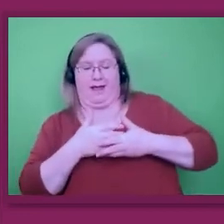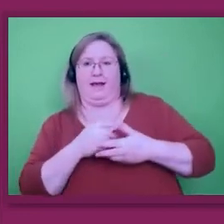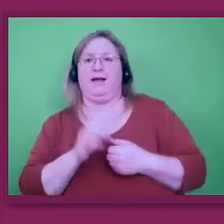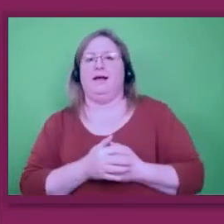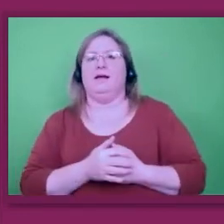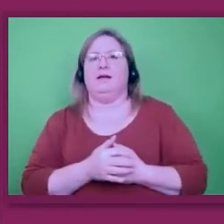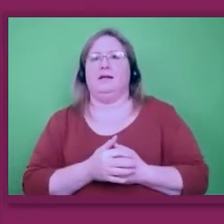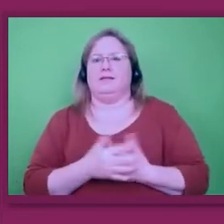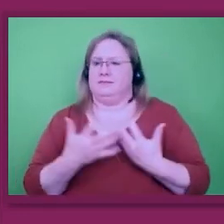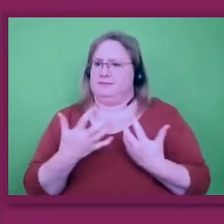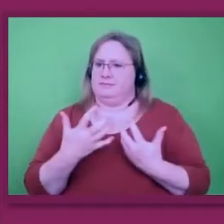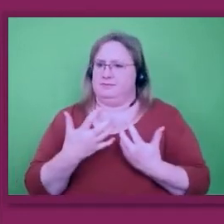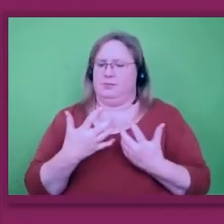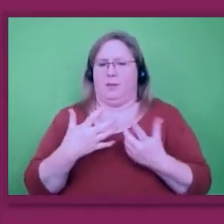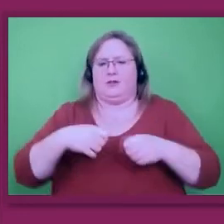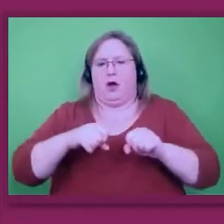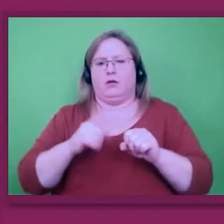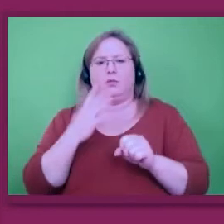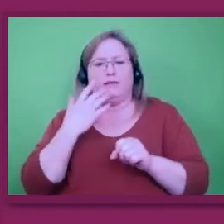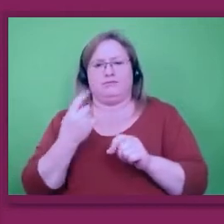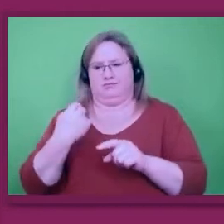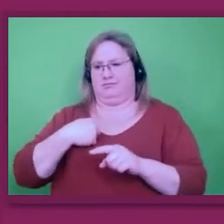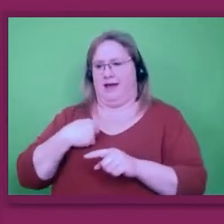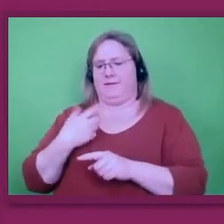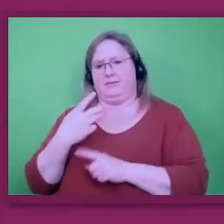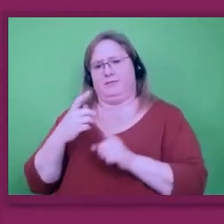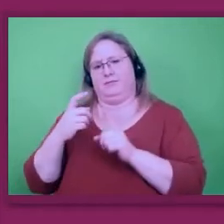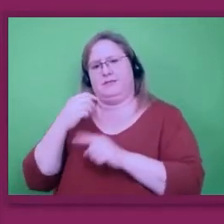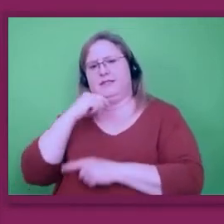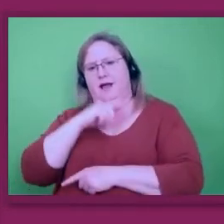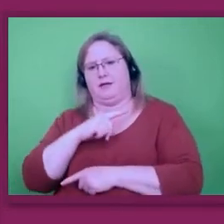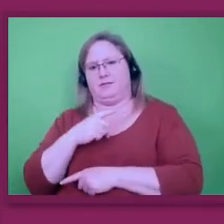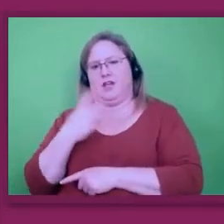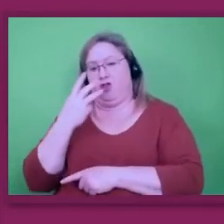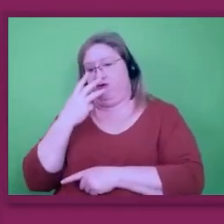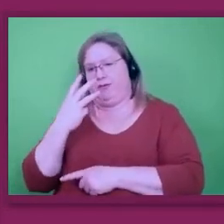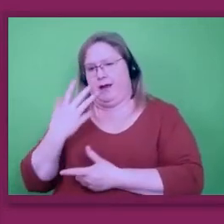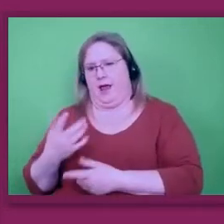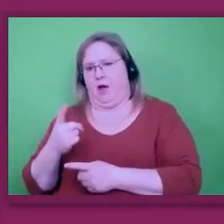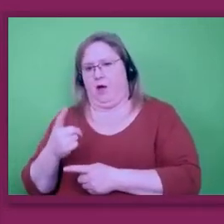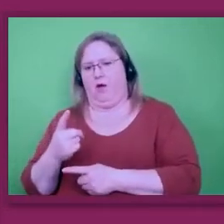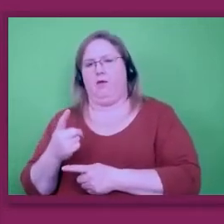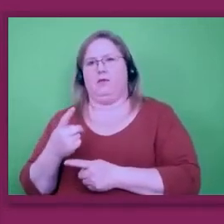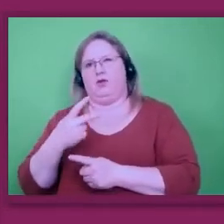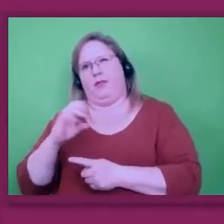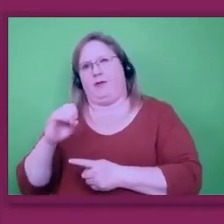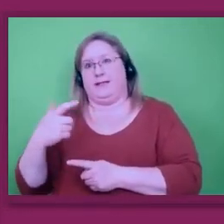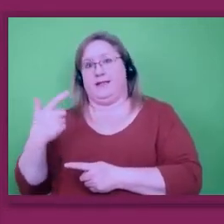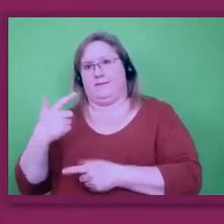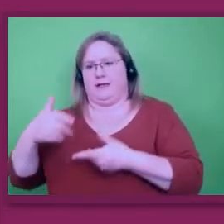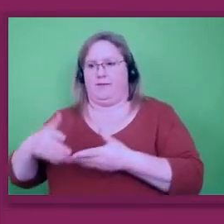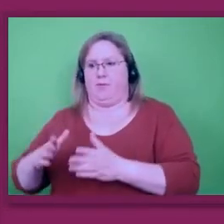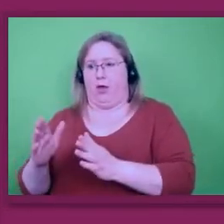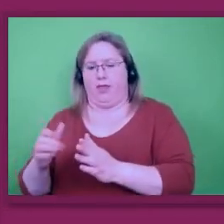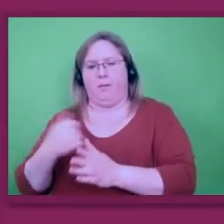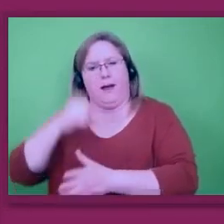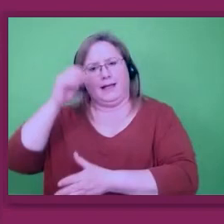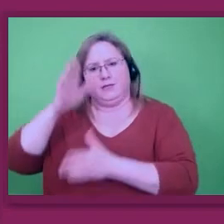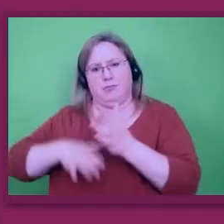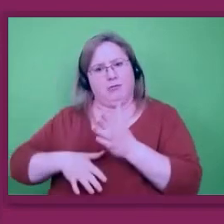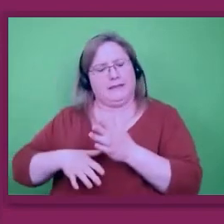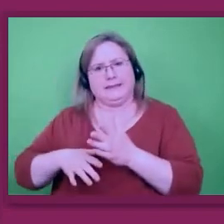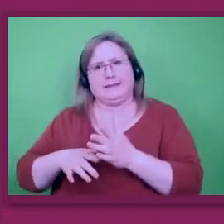a son, he's 3 years old. I gave birth to him in 2017. And my experience of giving birth to him